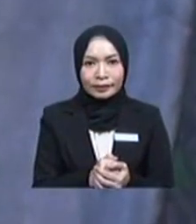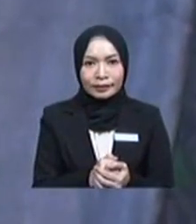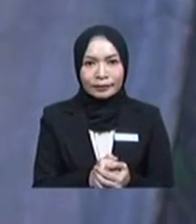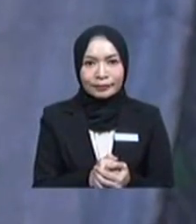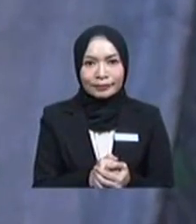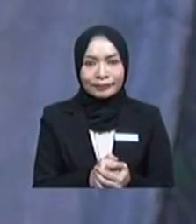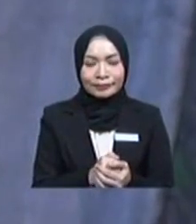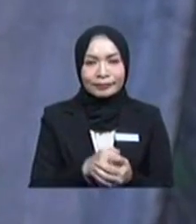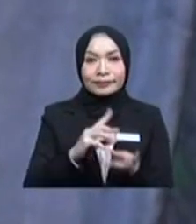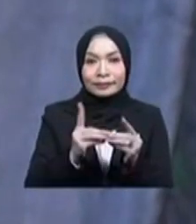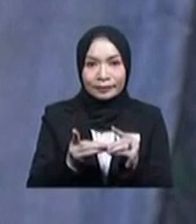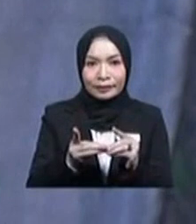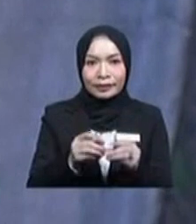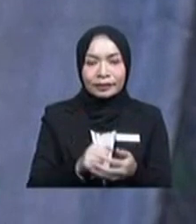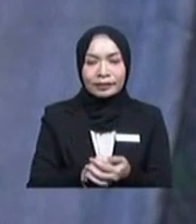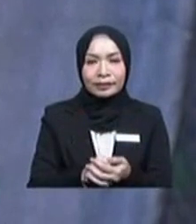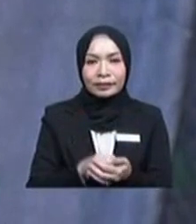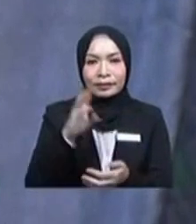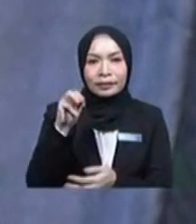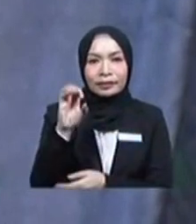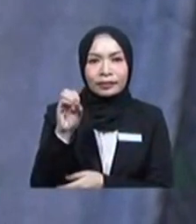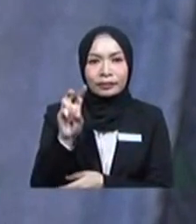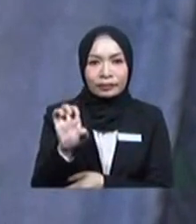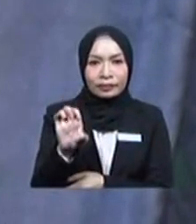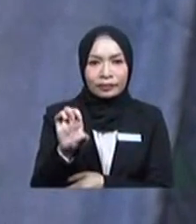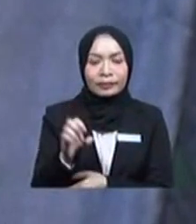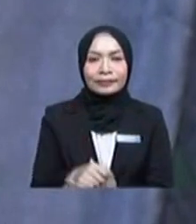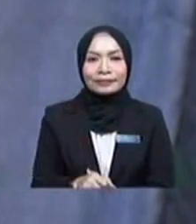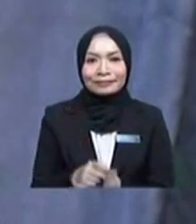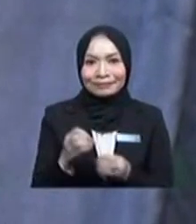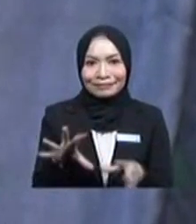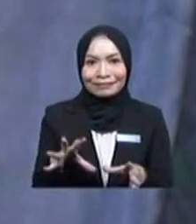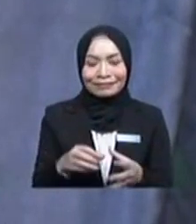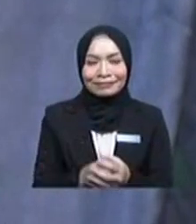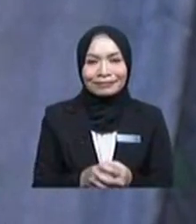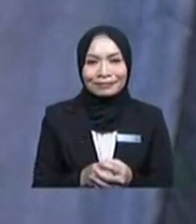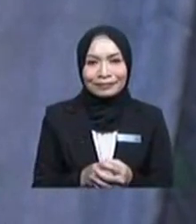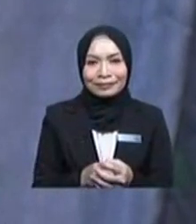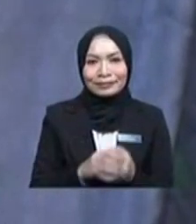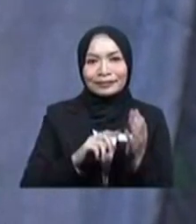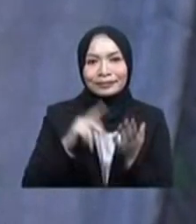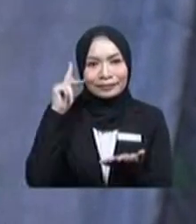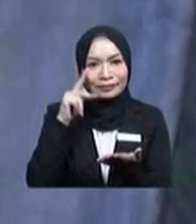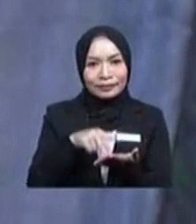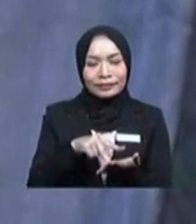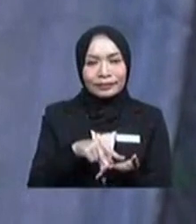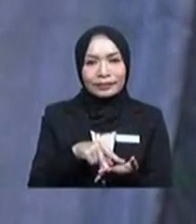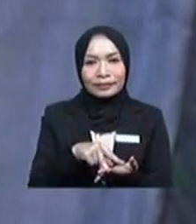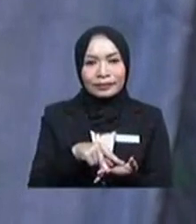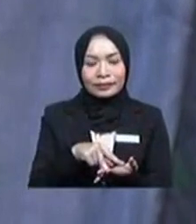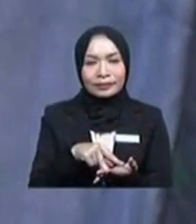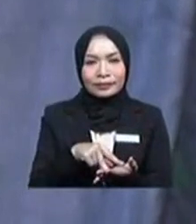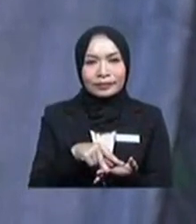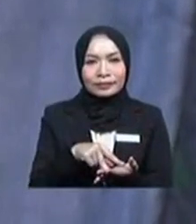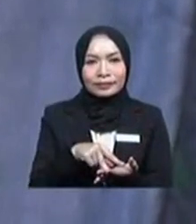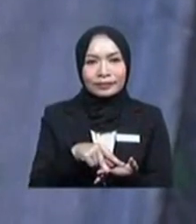digitalization efforts, MOE has launched Didiktv KPM and Digital Educational Learning Initiative